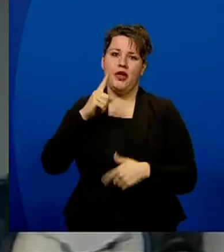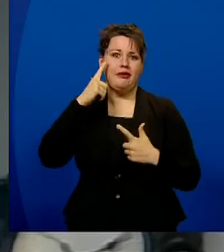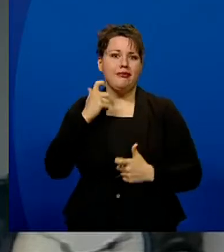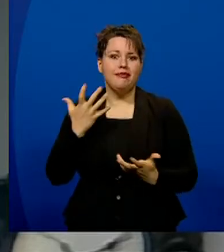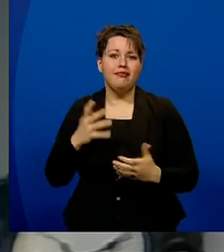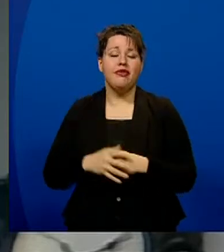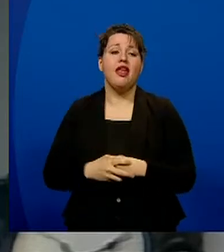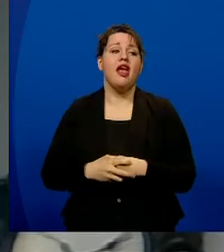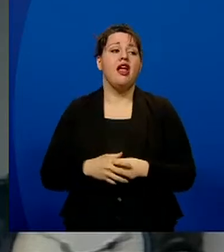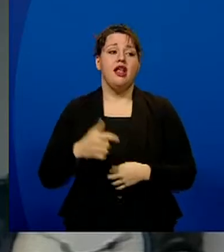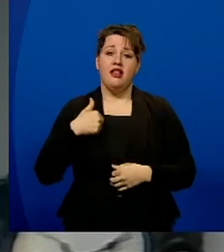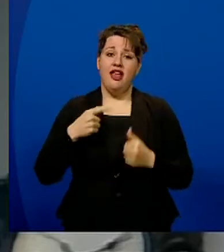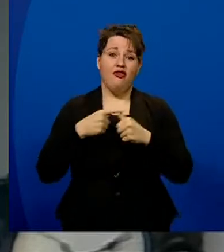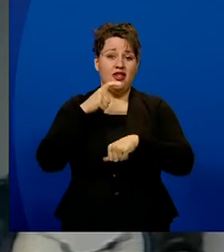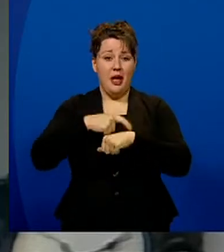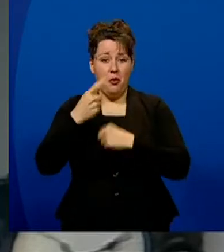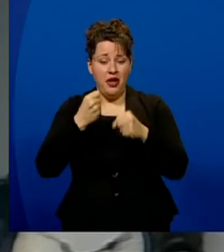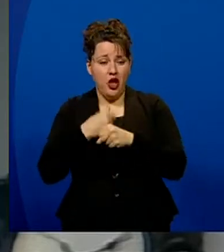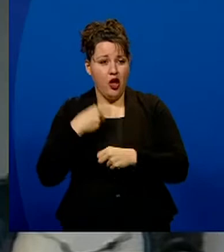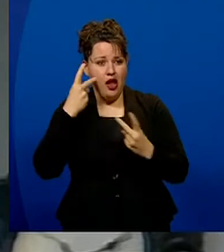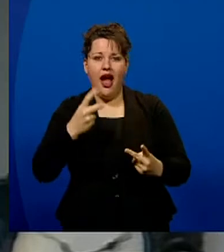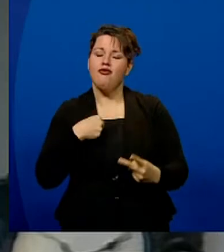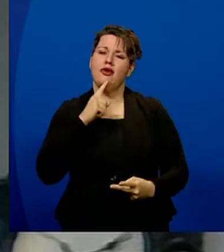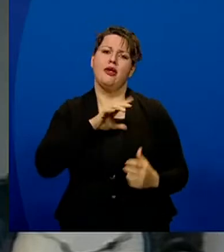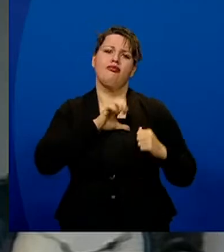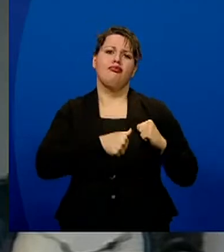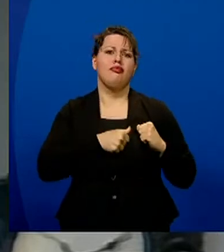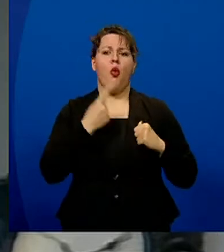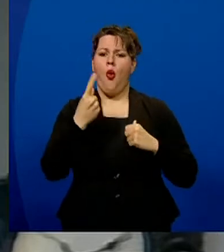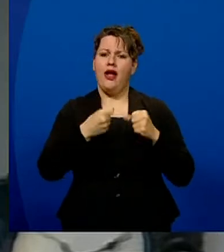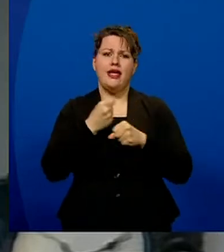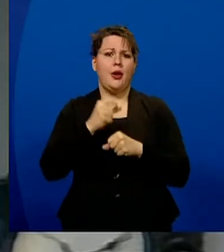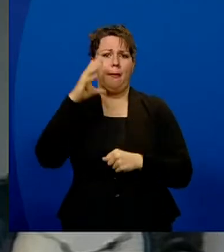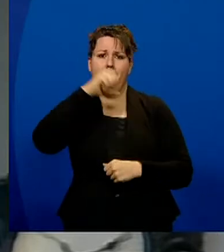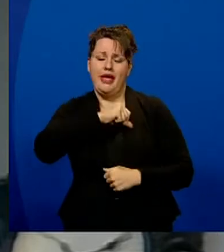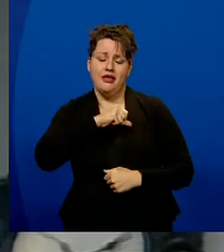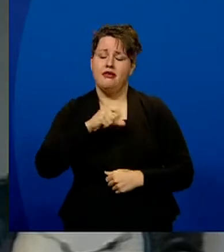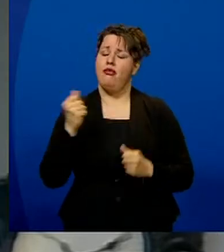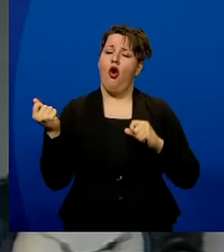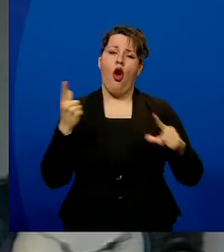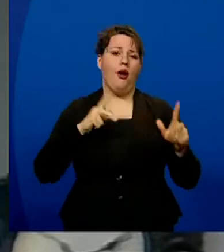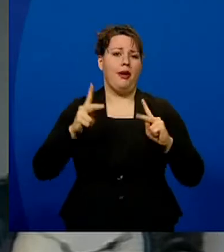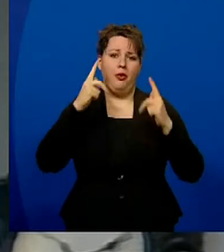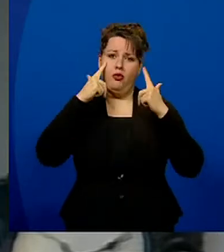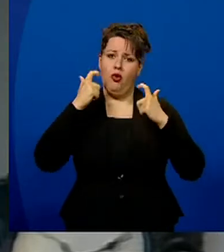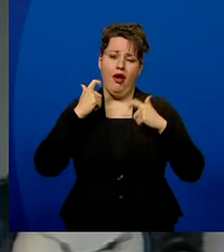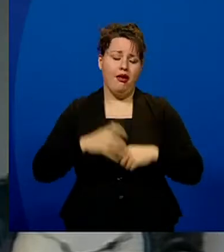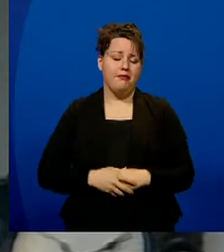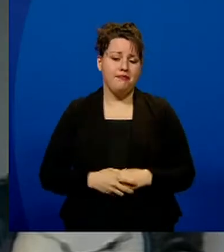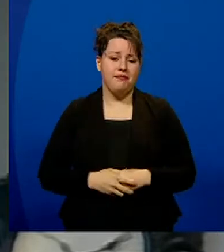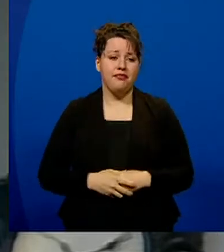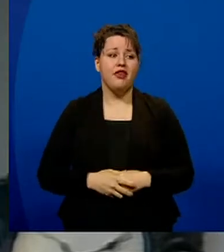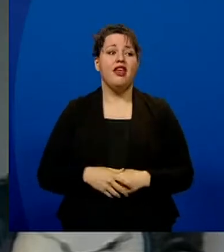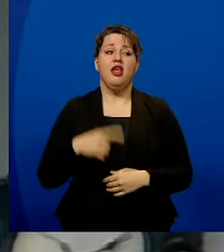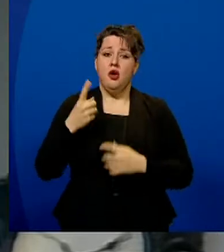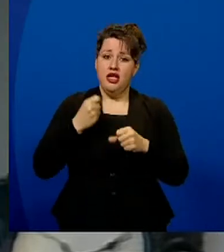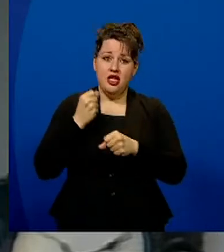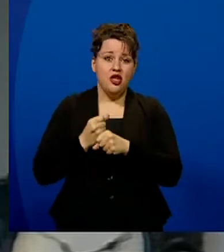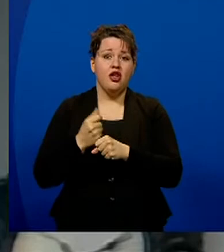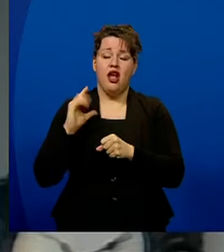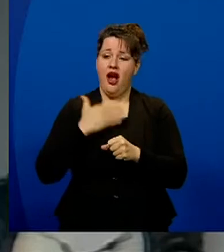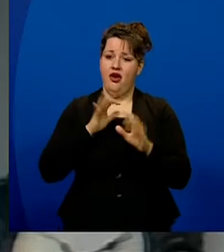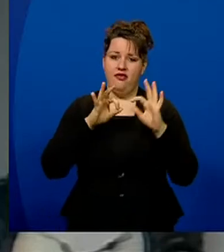year. It made my heart ache that they had missed a whole year. We all cried. I think after a year of being apart, our residents and families